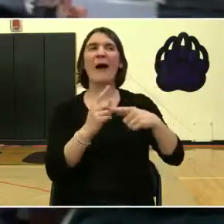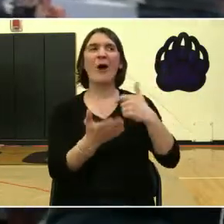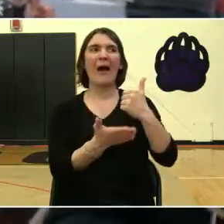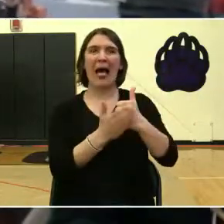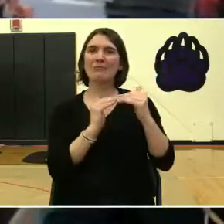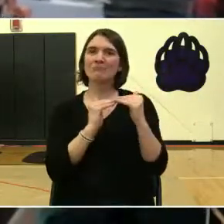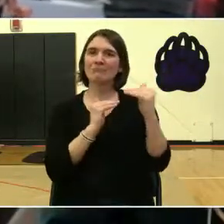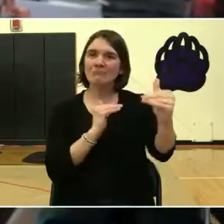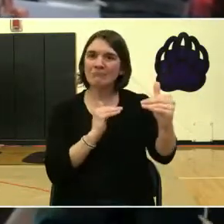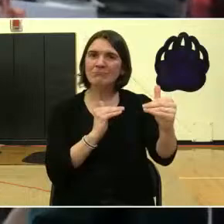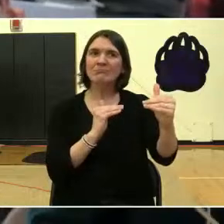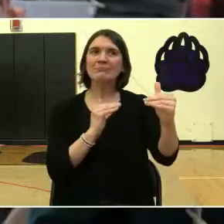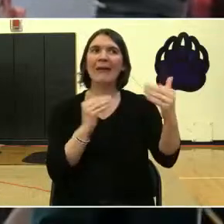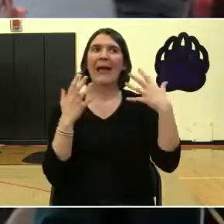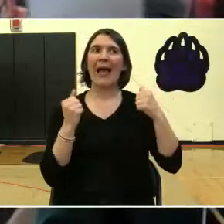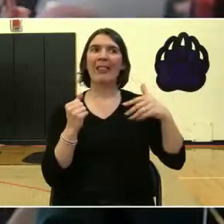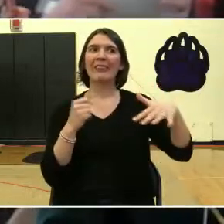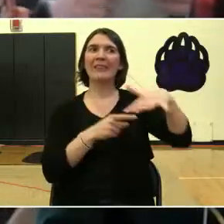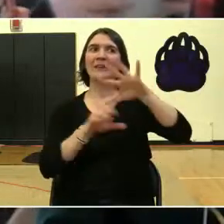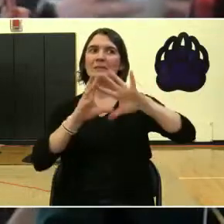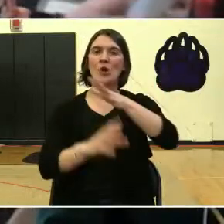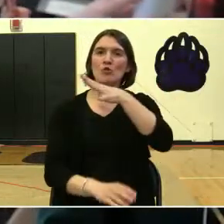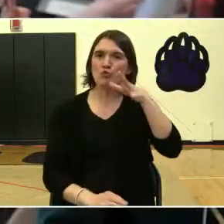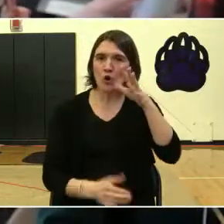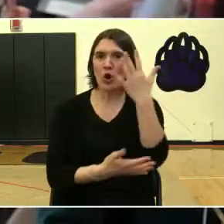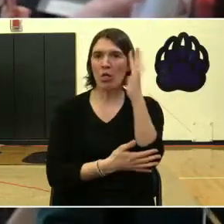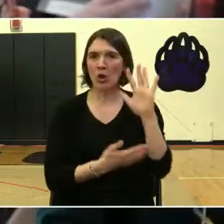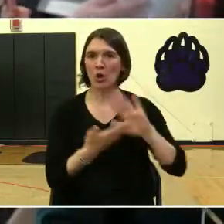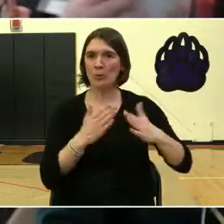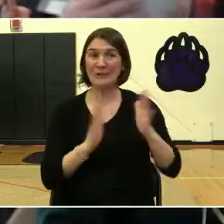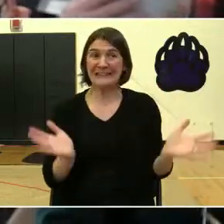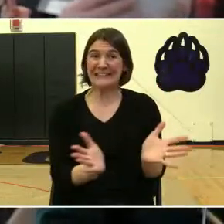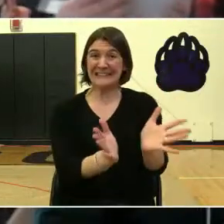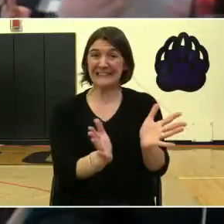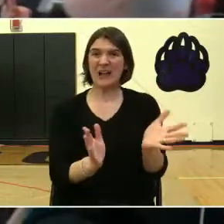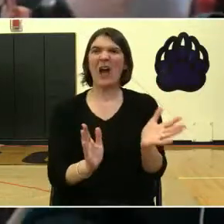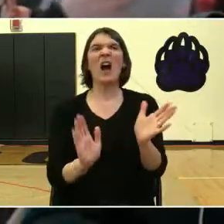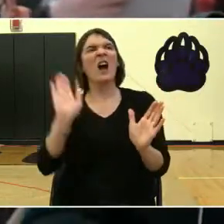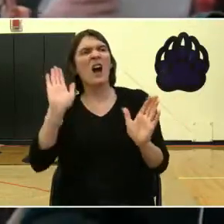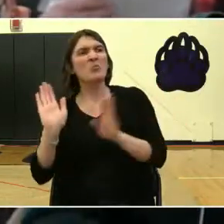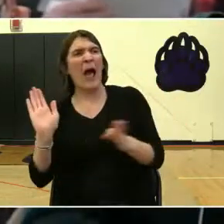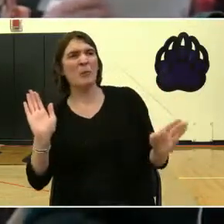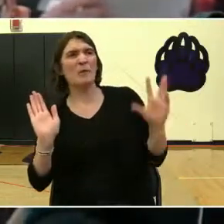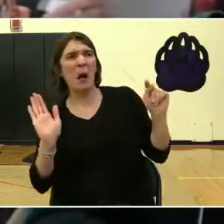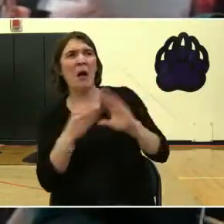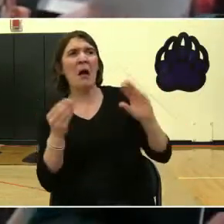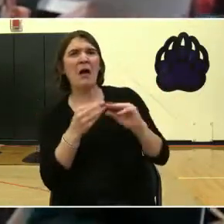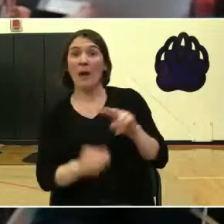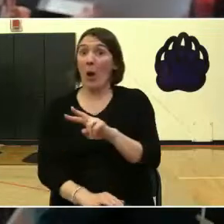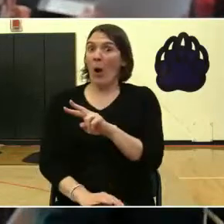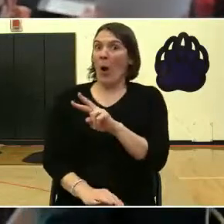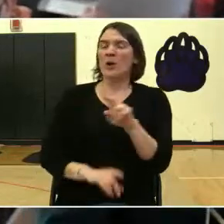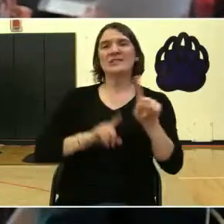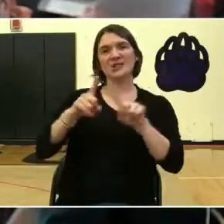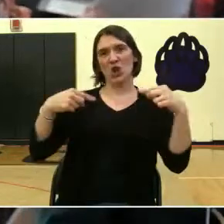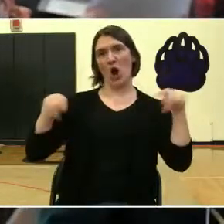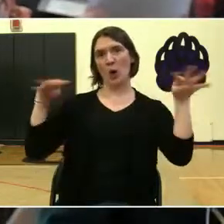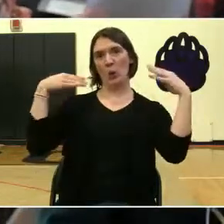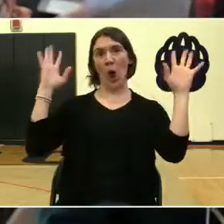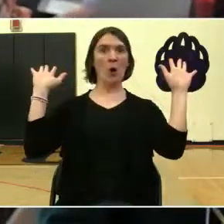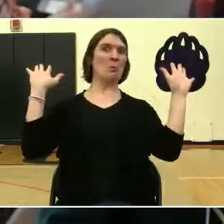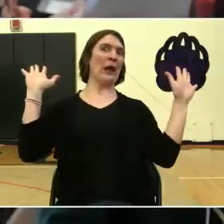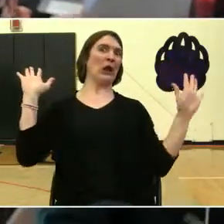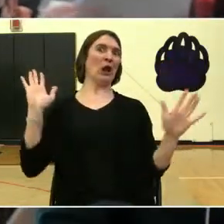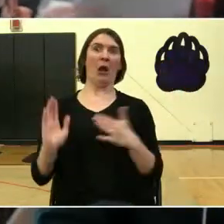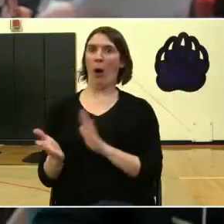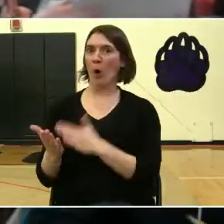sustaining creating and sustaining healthy rural communities and when I said I was from Brattleboro Vermont it was like I was um a celebrity at our table